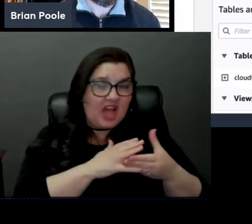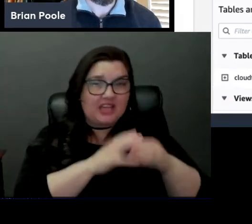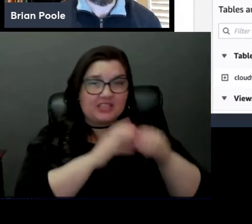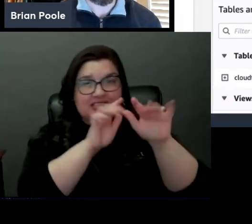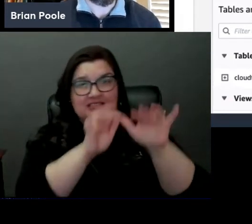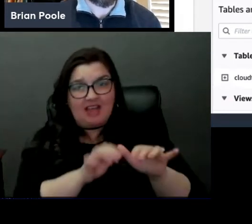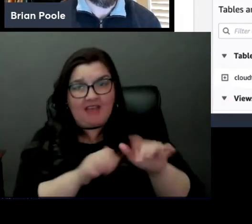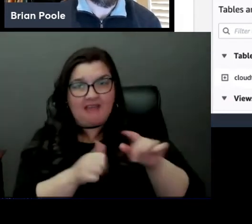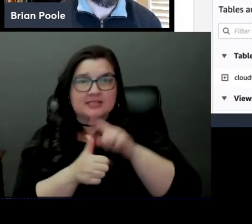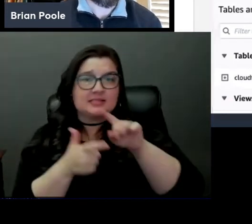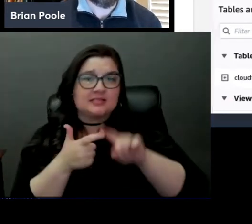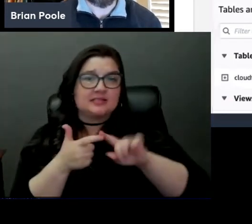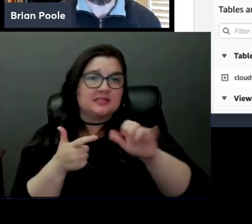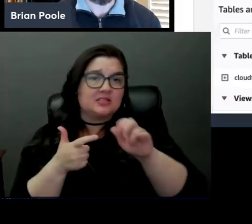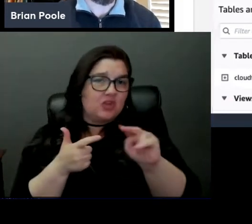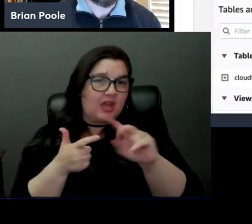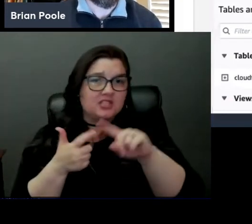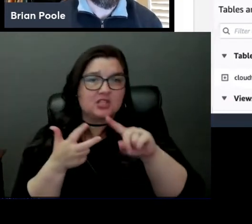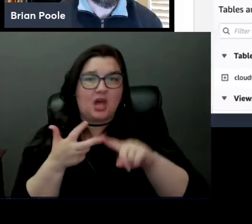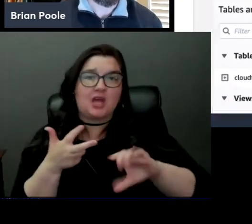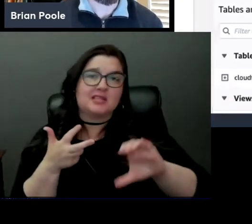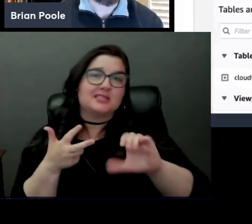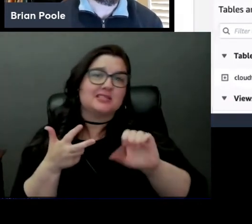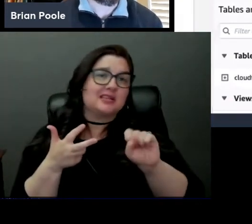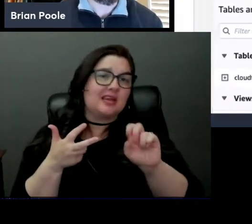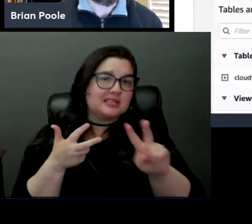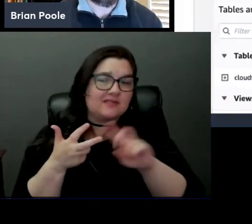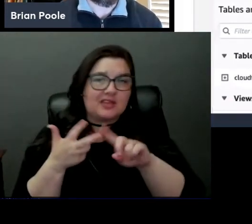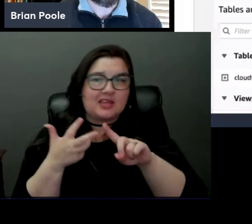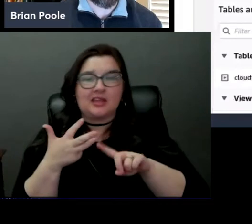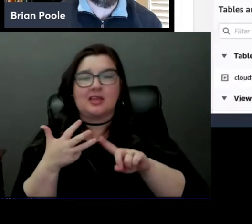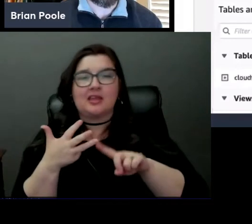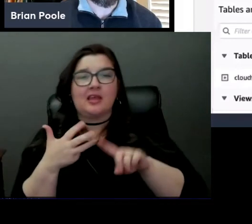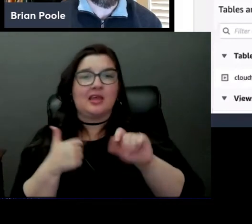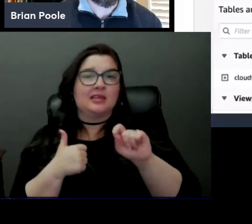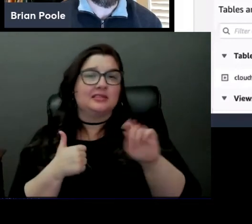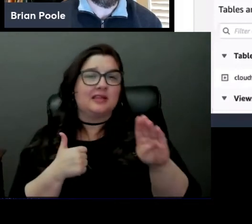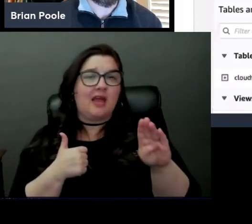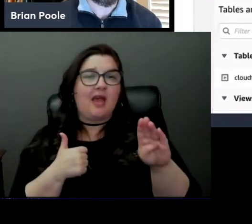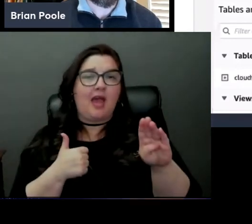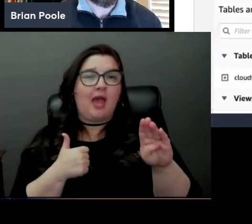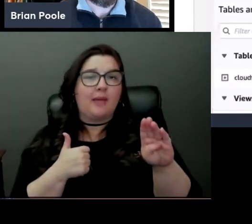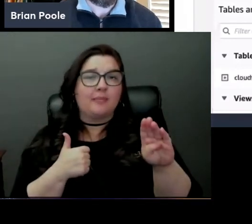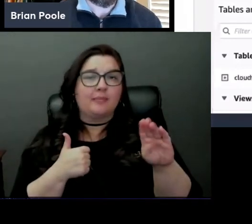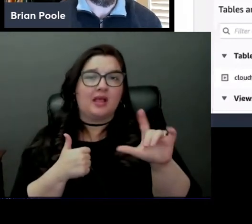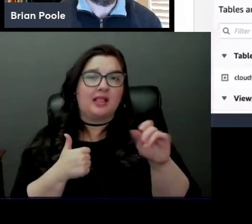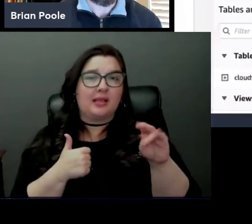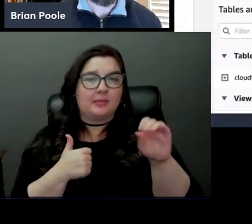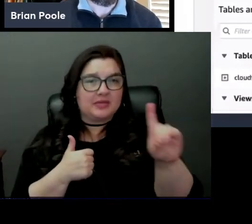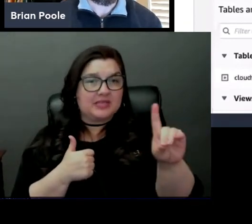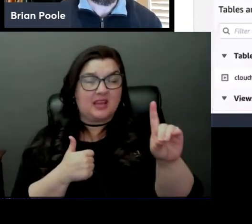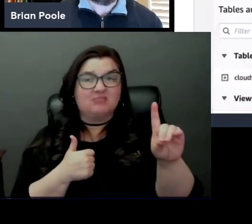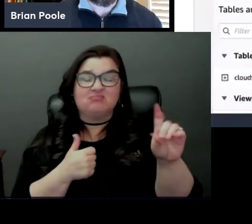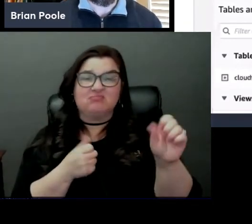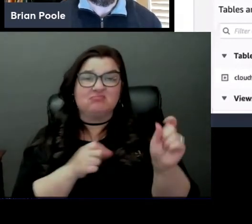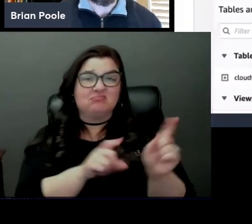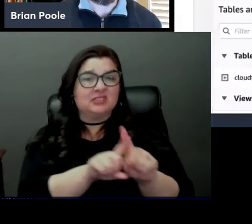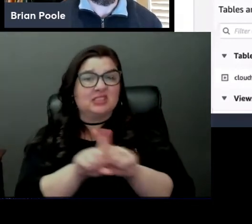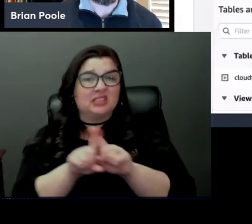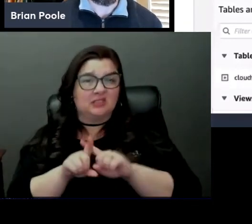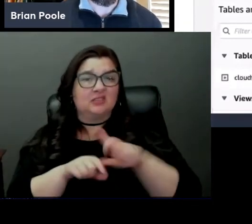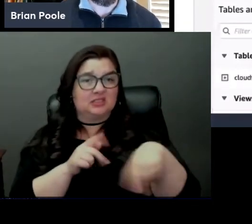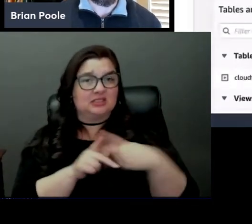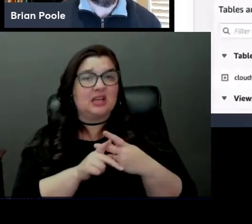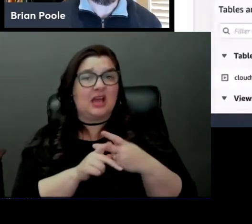JSON, CSV, tab delimited. It can handle a lot of different types of file formats, and it gives you a